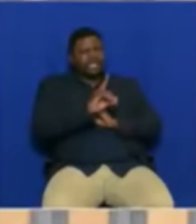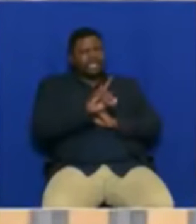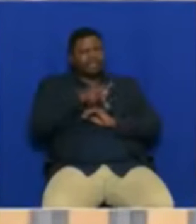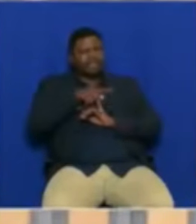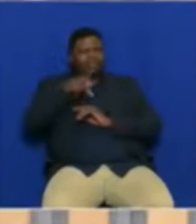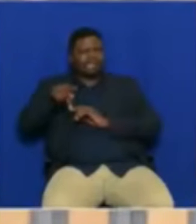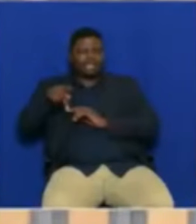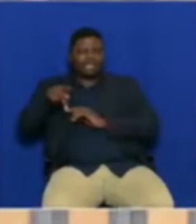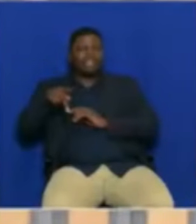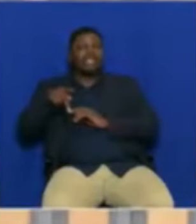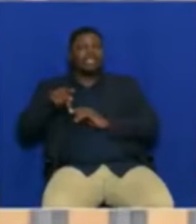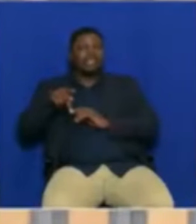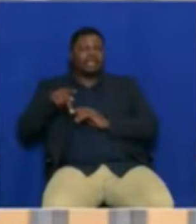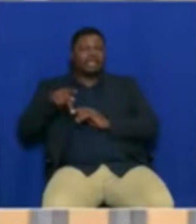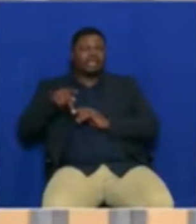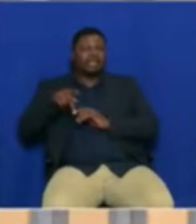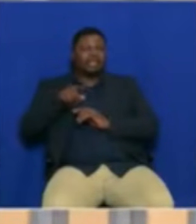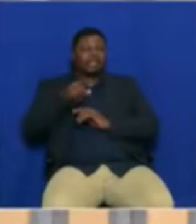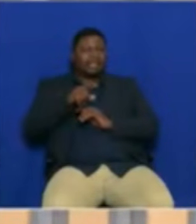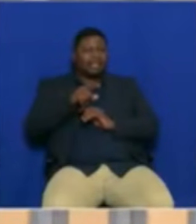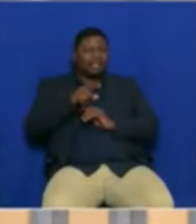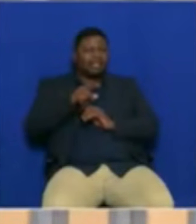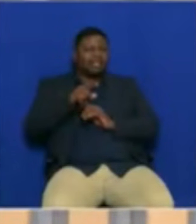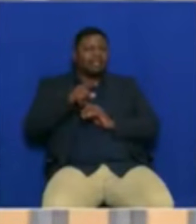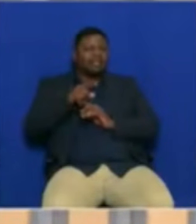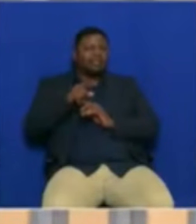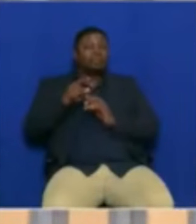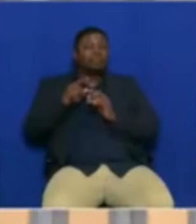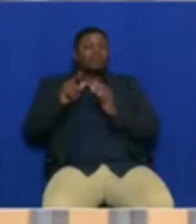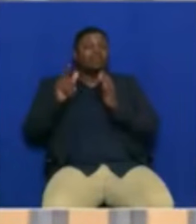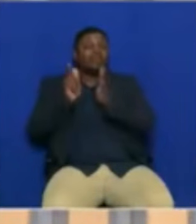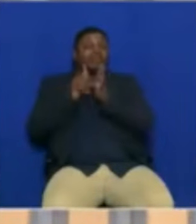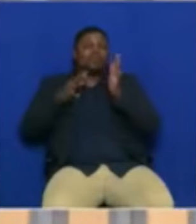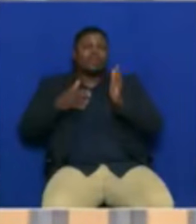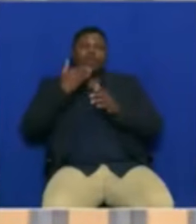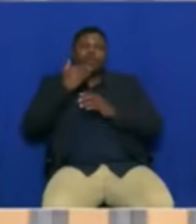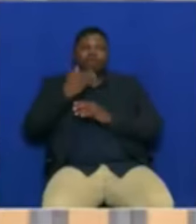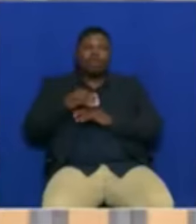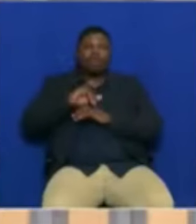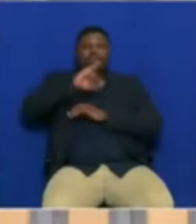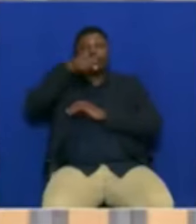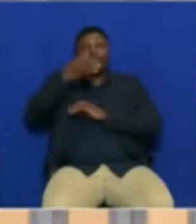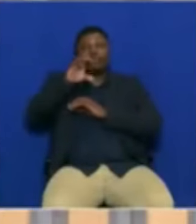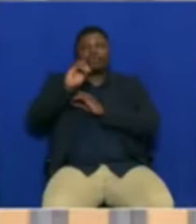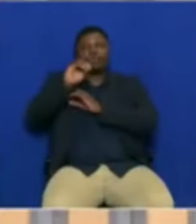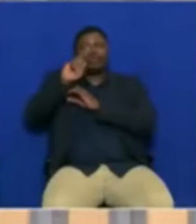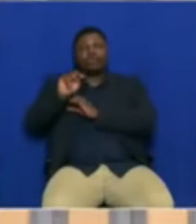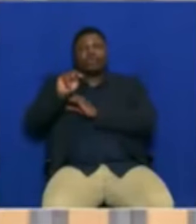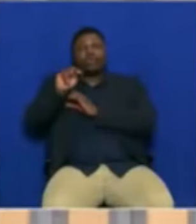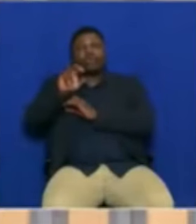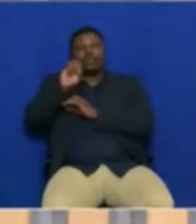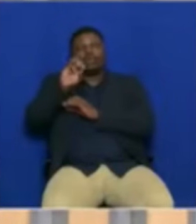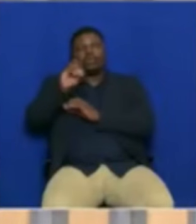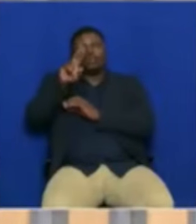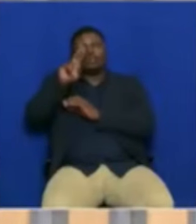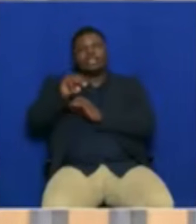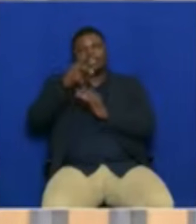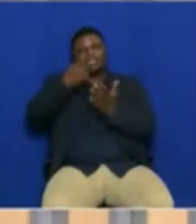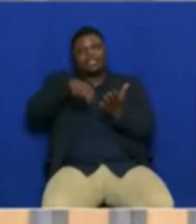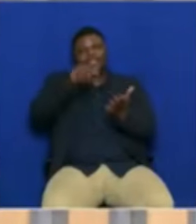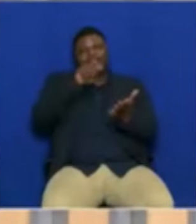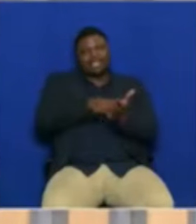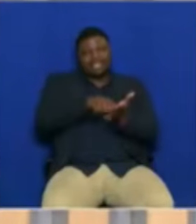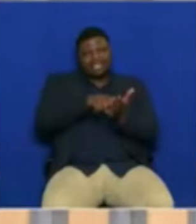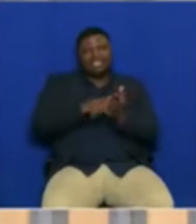is Advocate Johnson's signature? In response to an earlier question, maybe 2 questions or